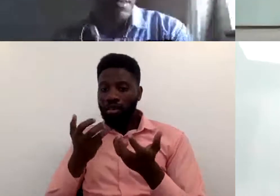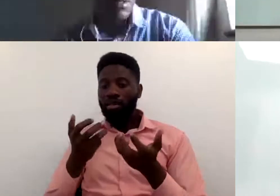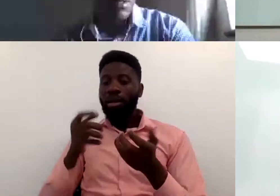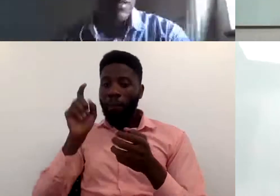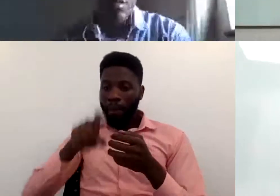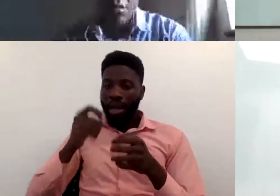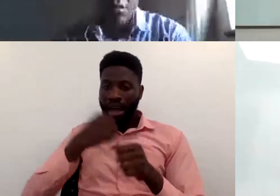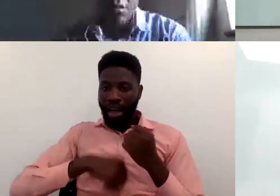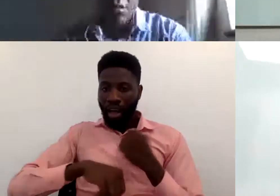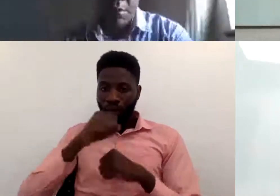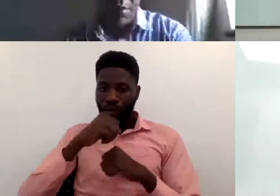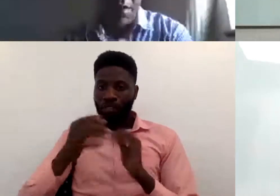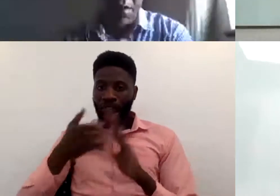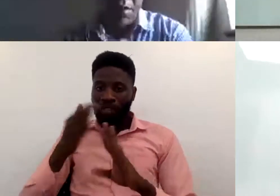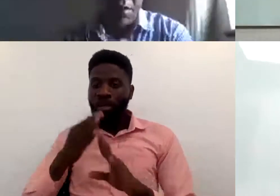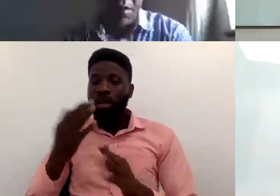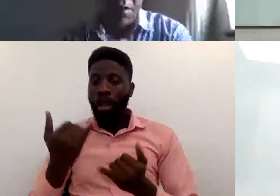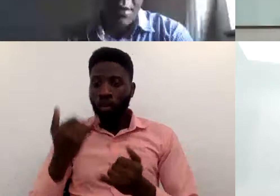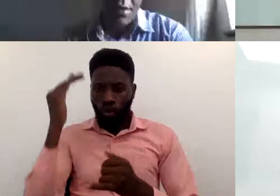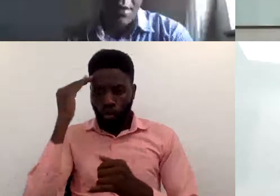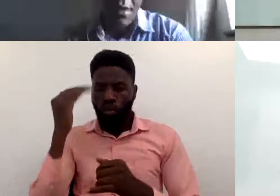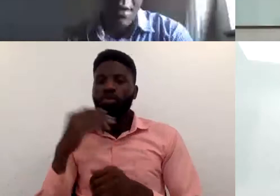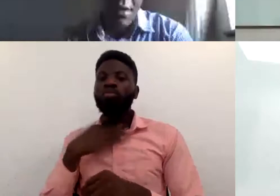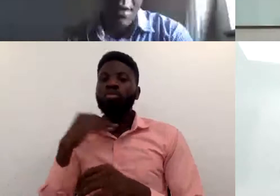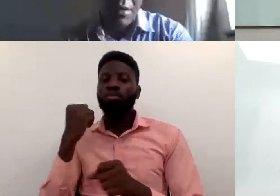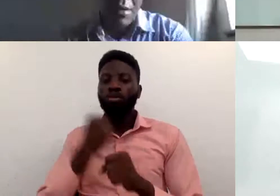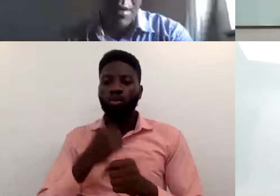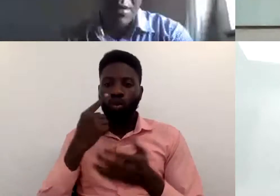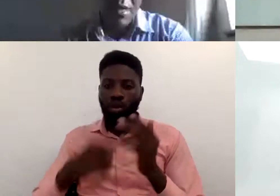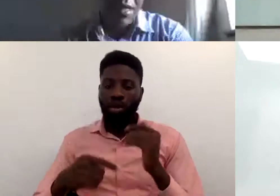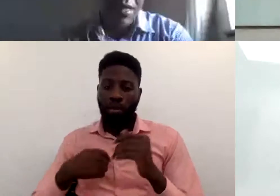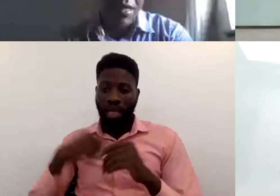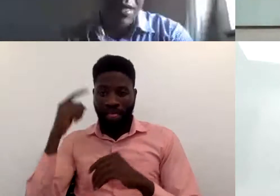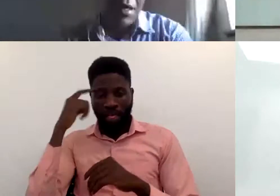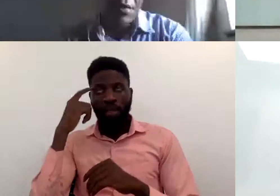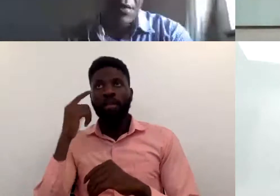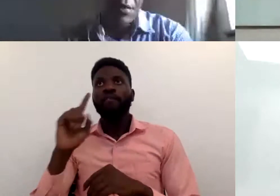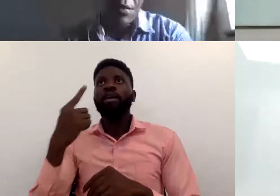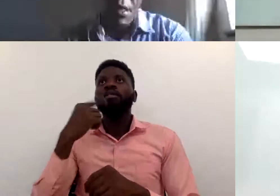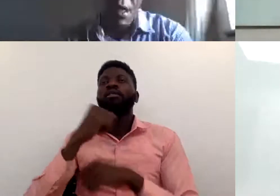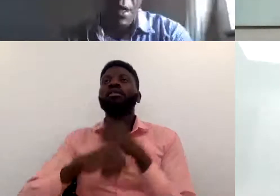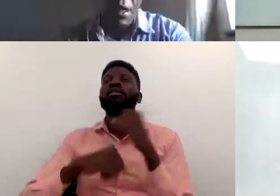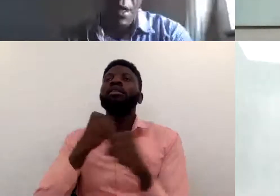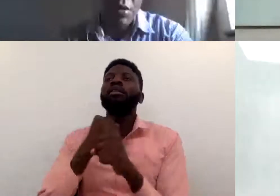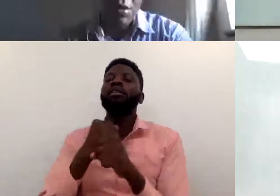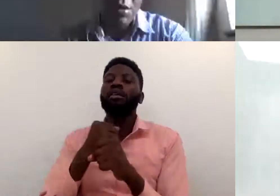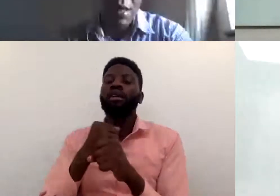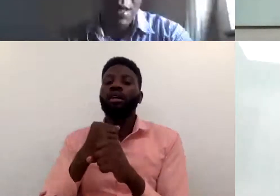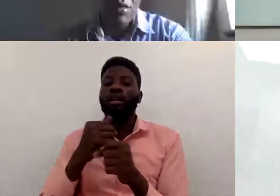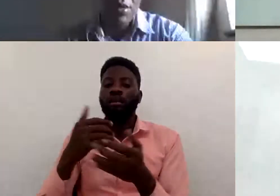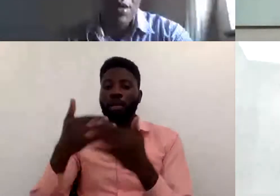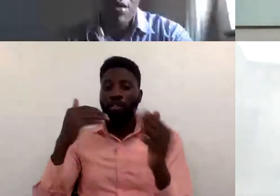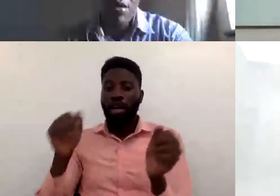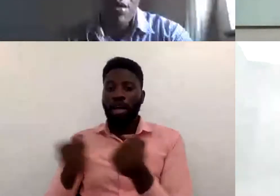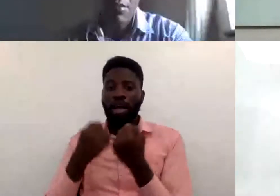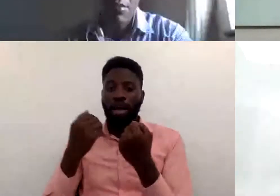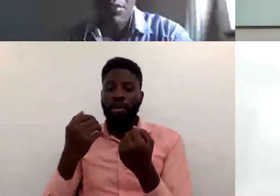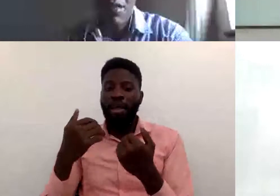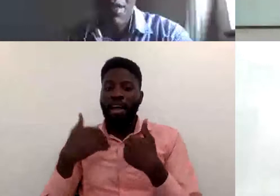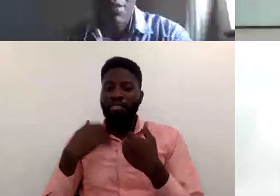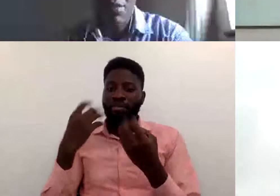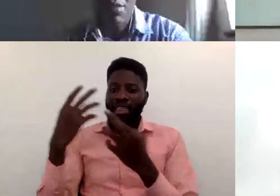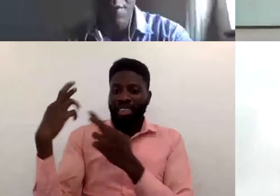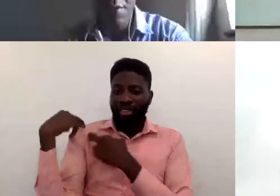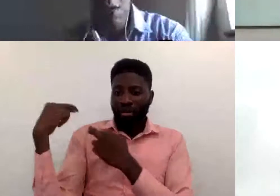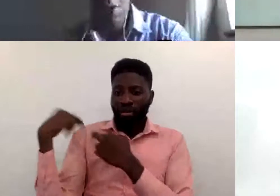in terms of what you do. I think it's in the first early years before you get too many commitments